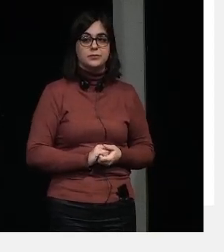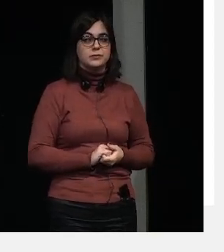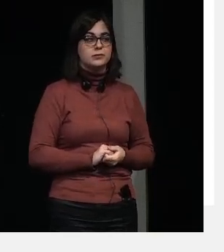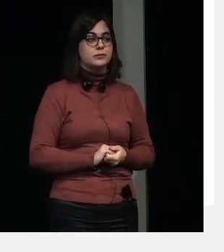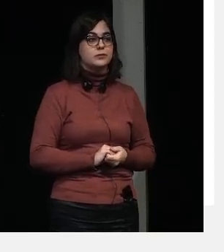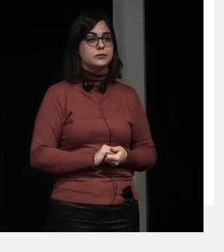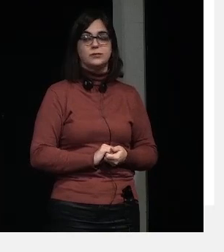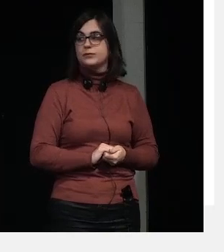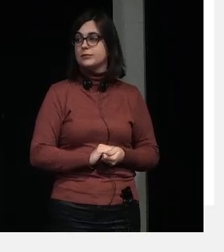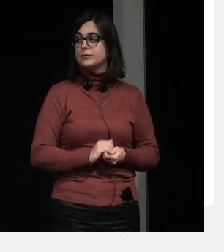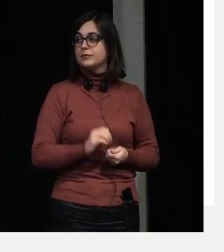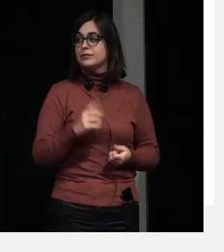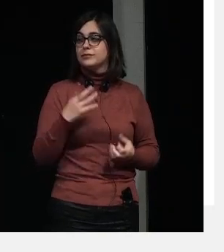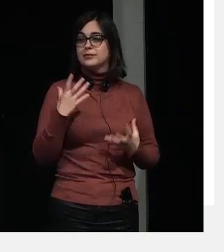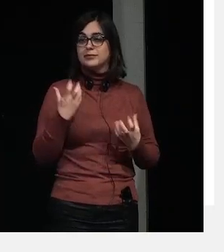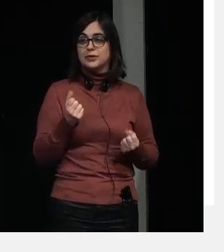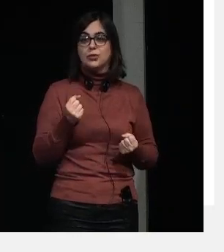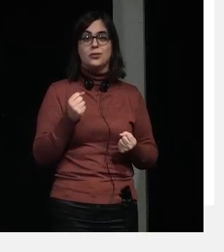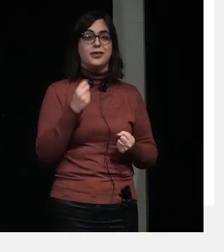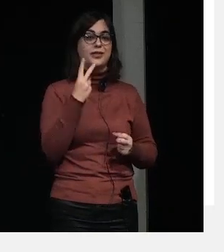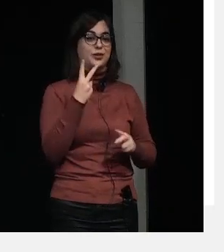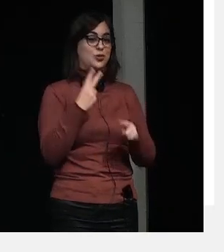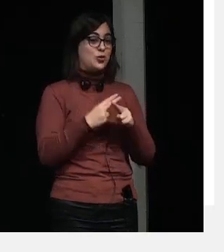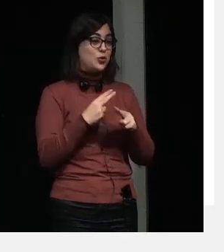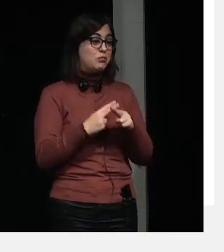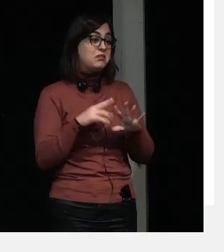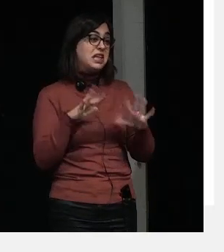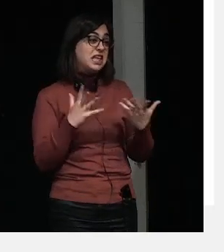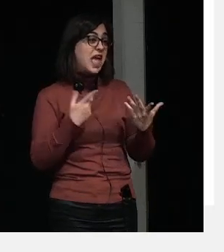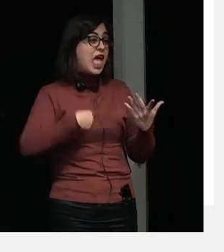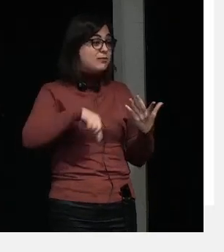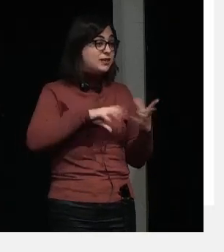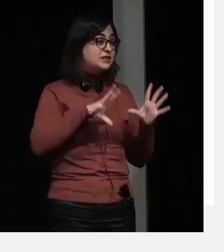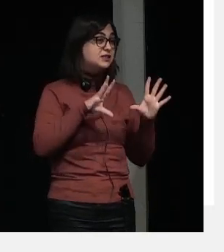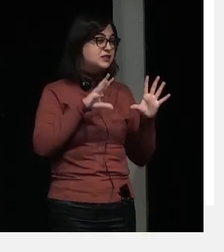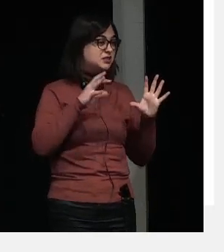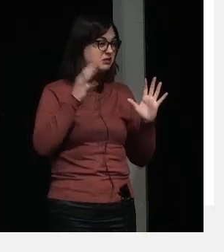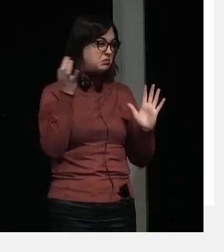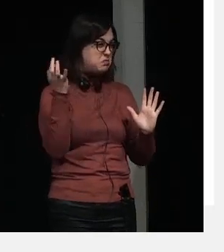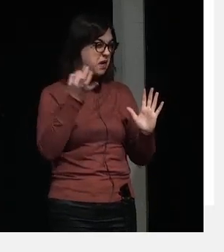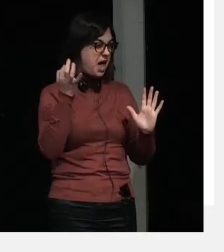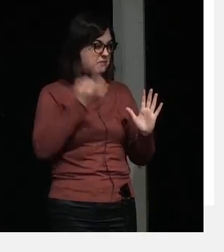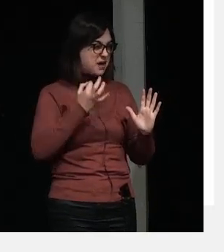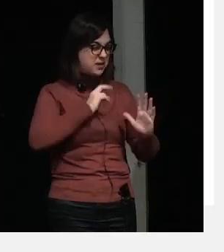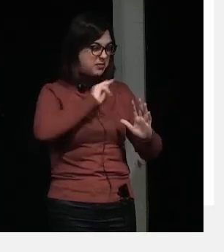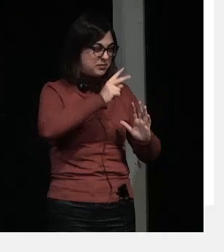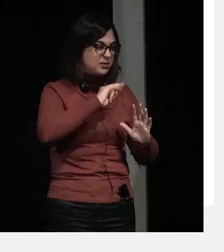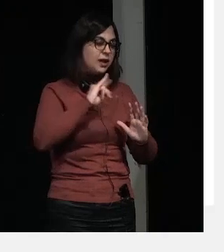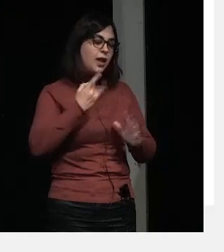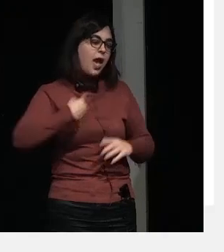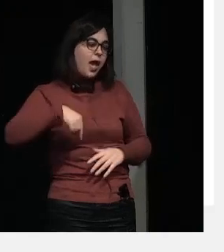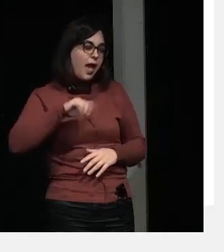That means that two things. We're either very informative or very dull. Yes, please, the lady.